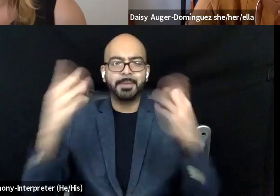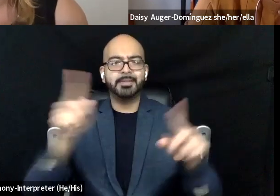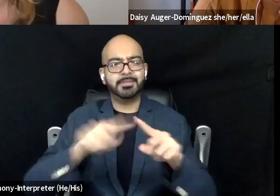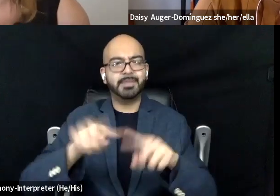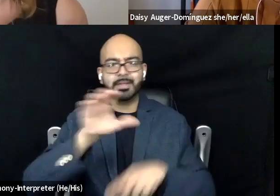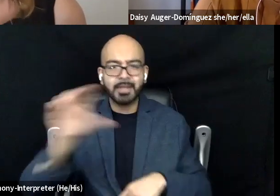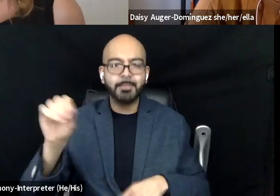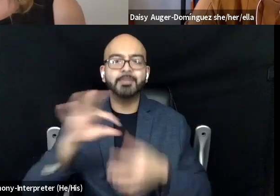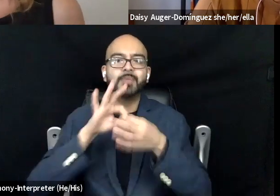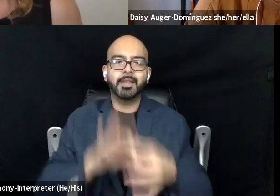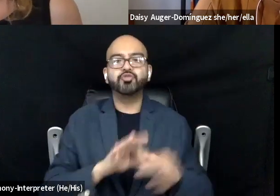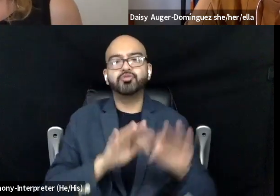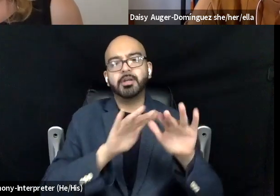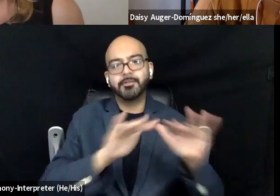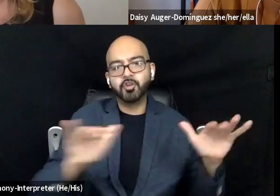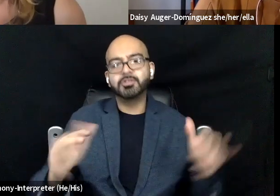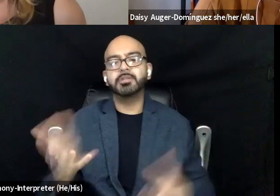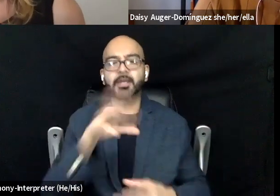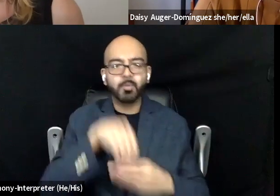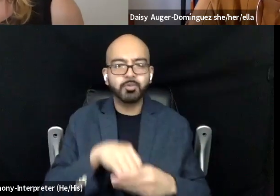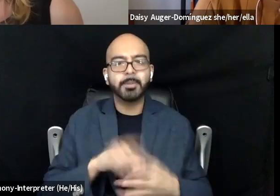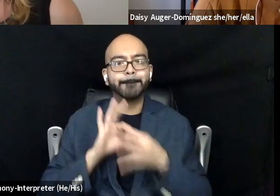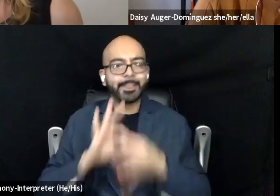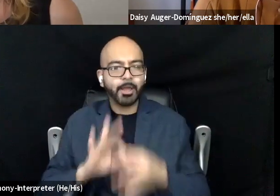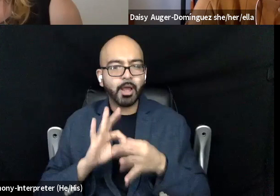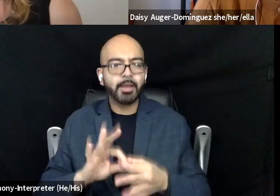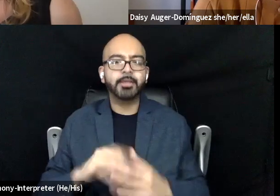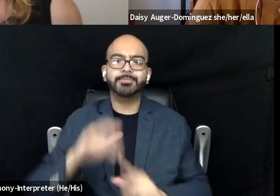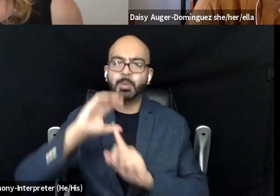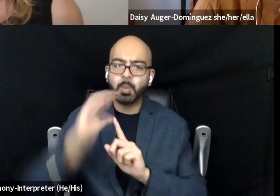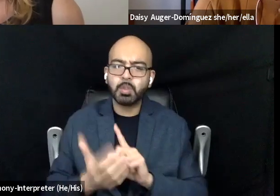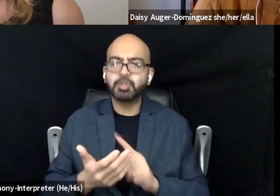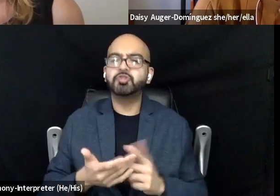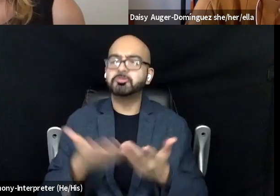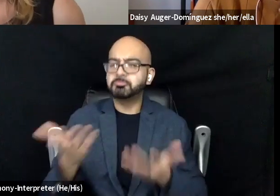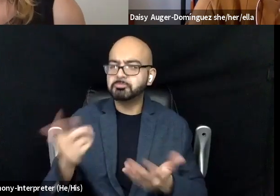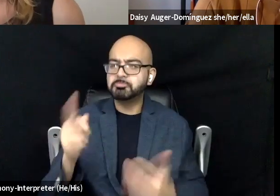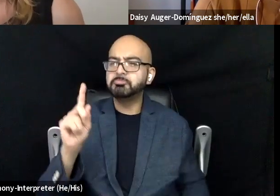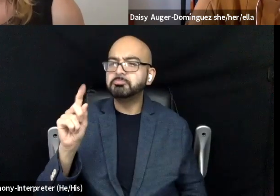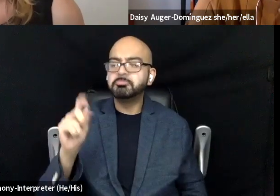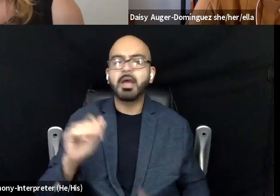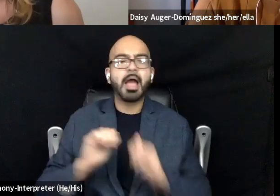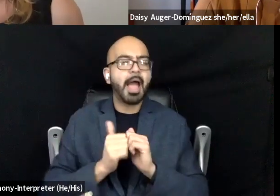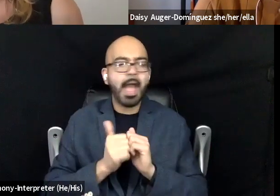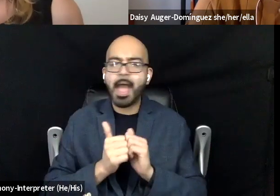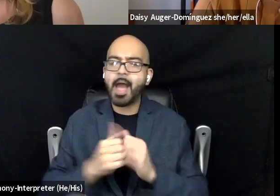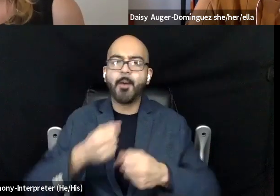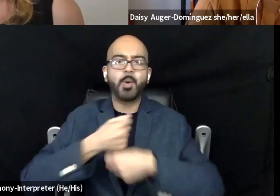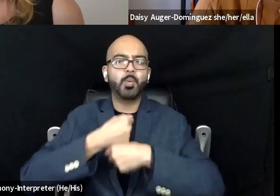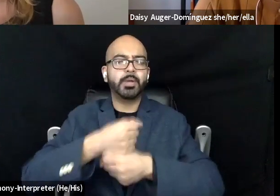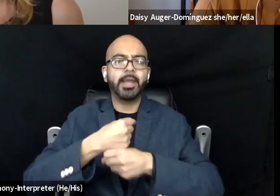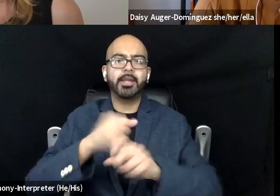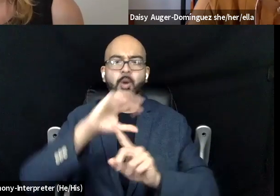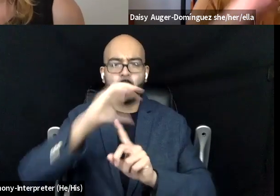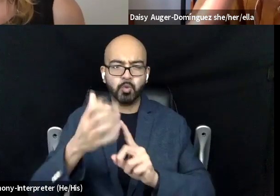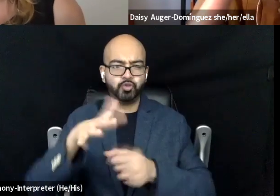inclusion, belonging, culture. How do you create a culture